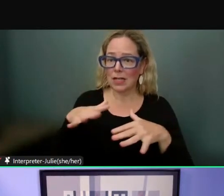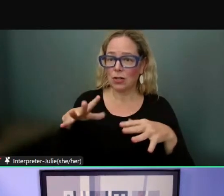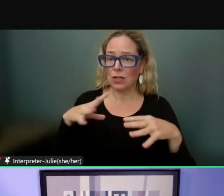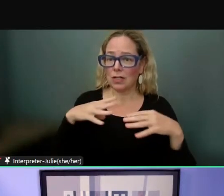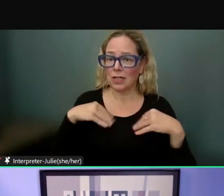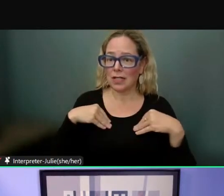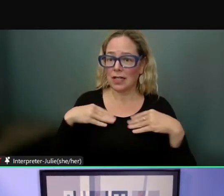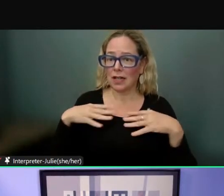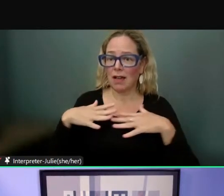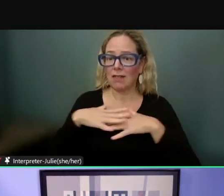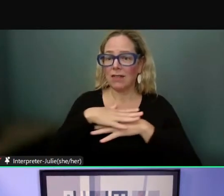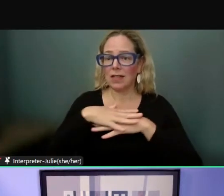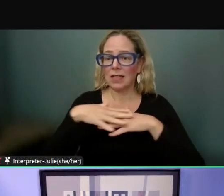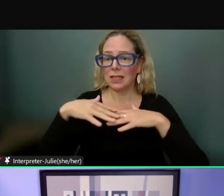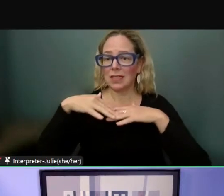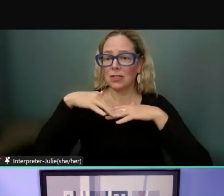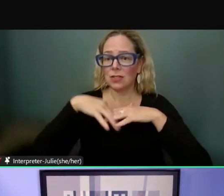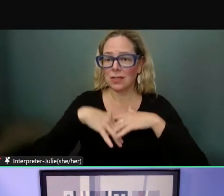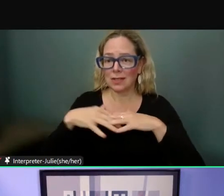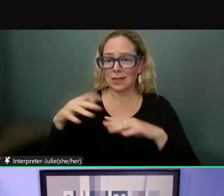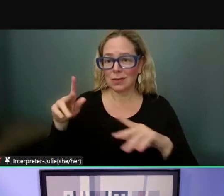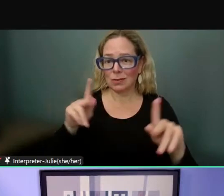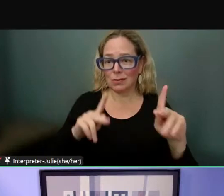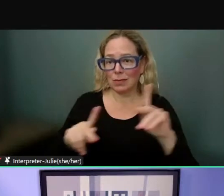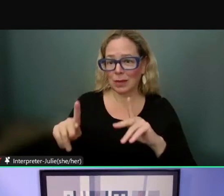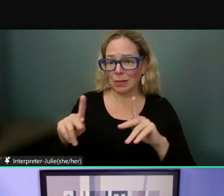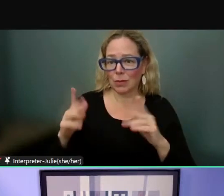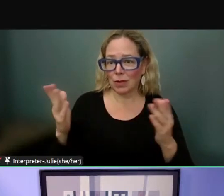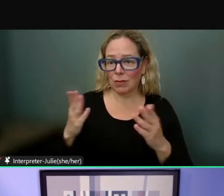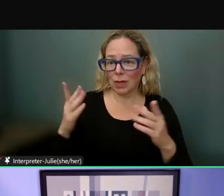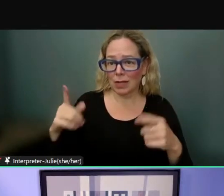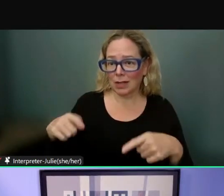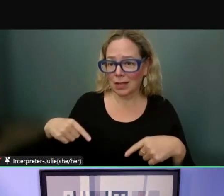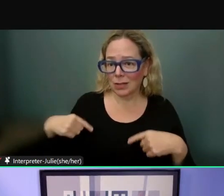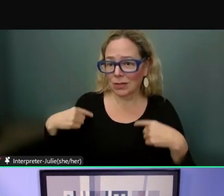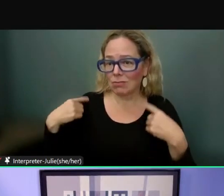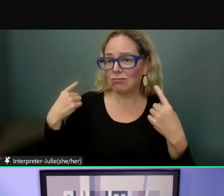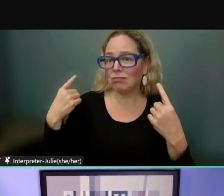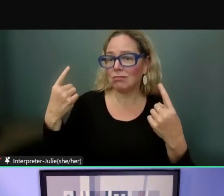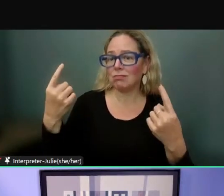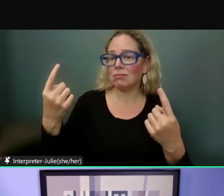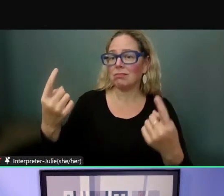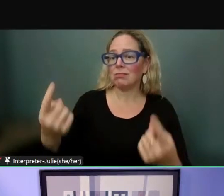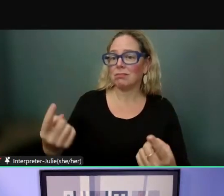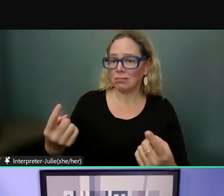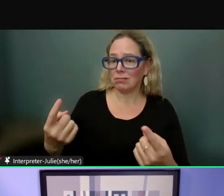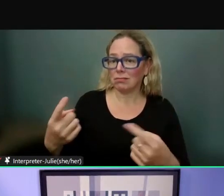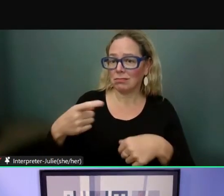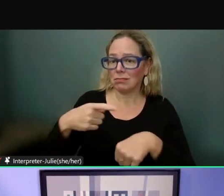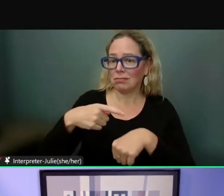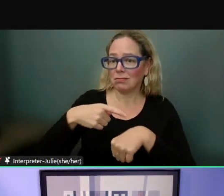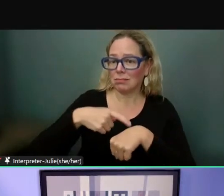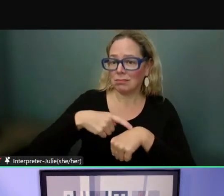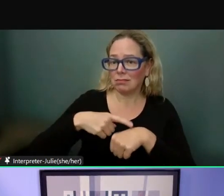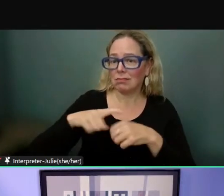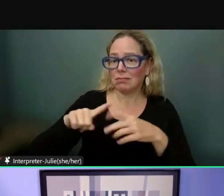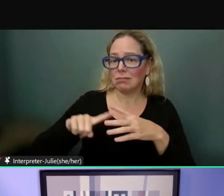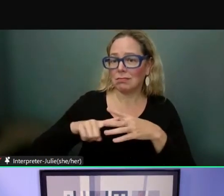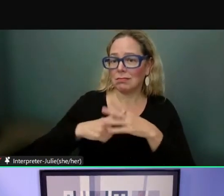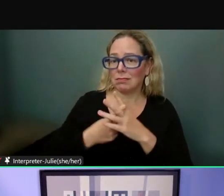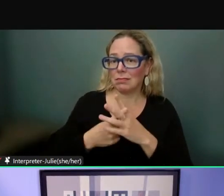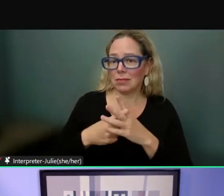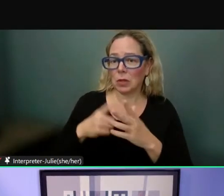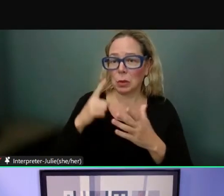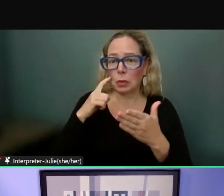Indigenous peoples who've been here since time immemorial. The University of Washington acknowledges the Coast Salish peoples of